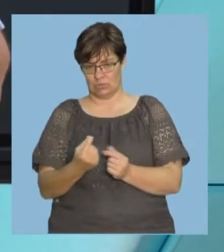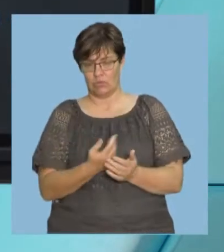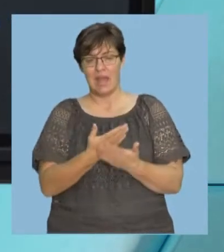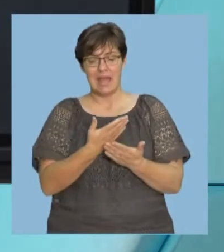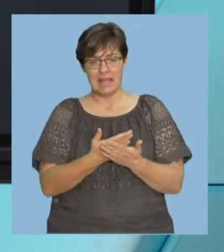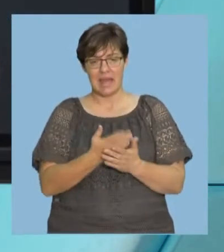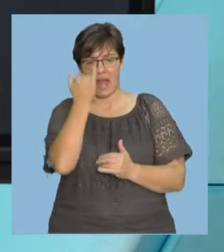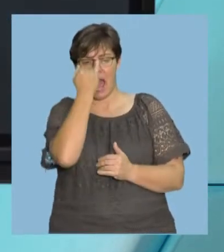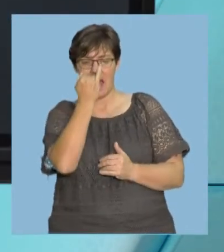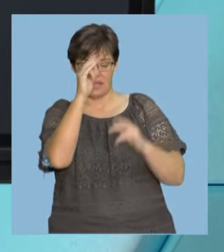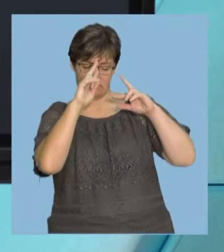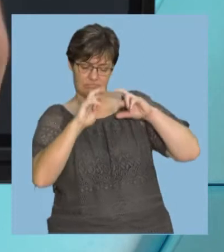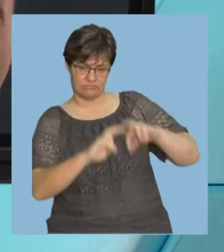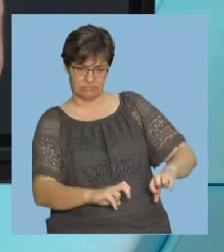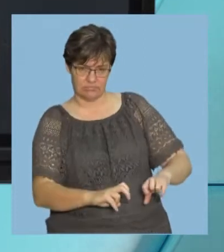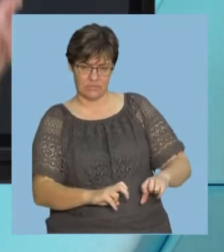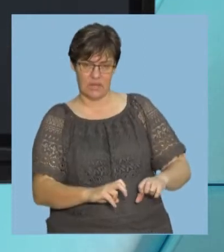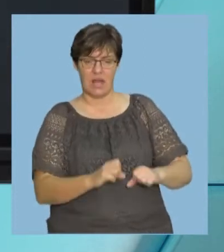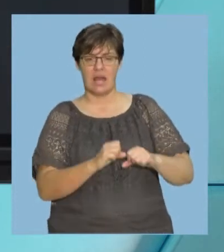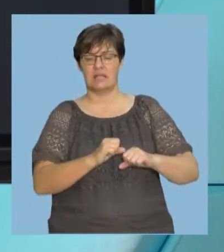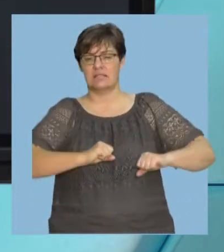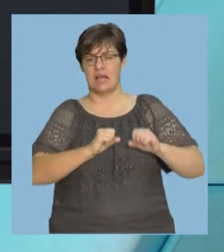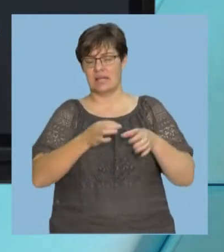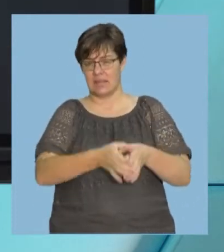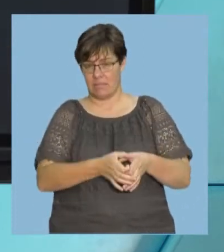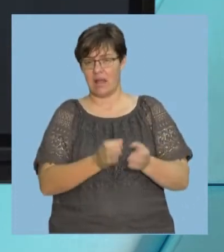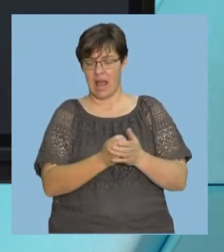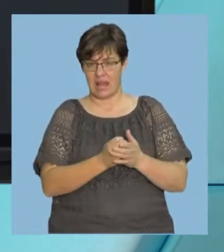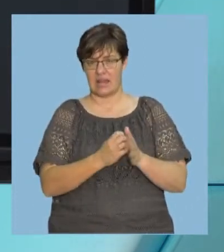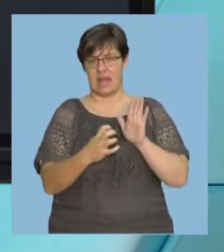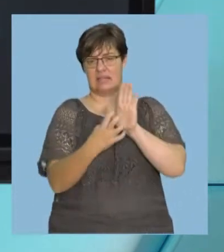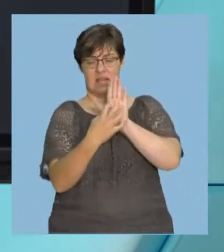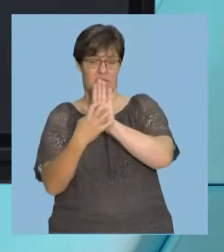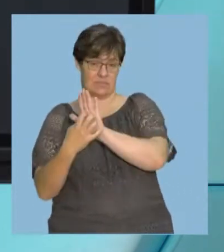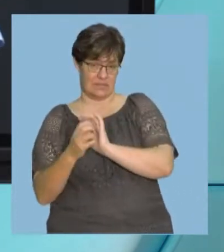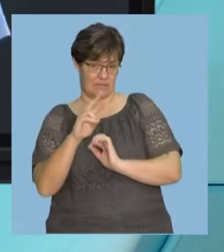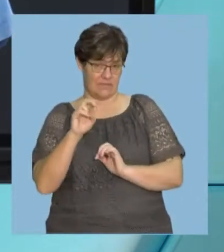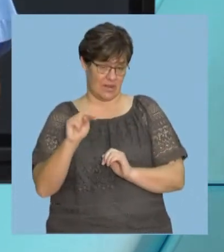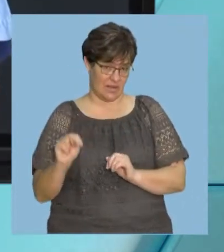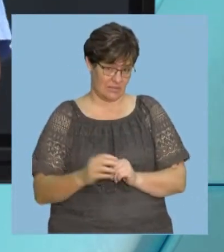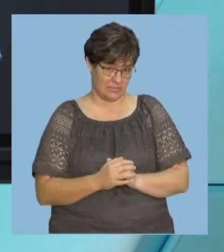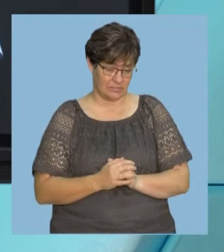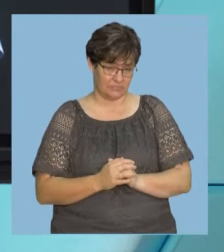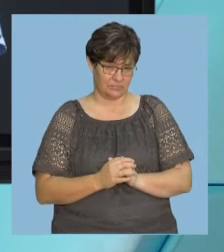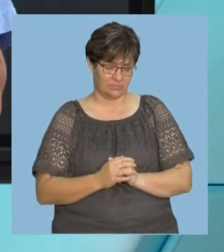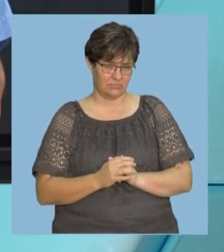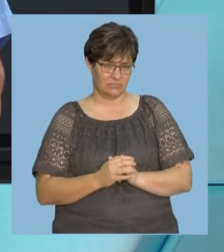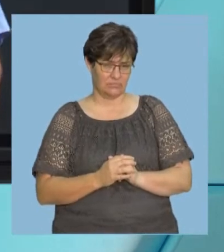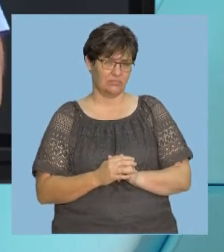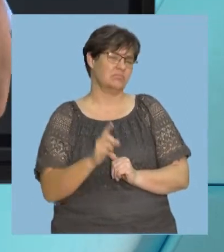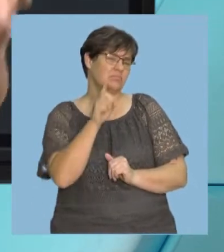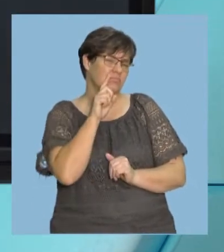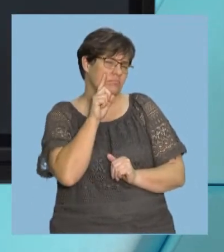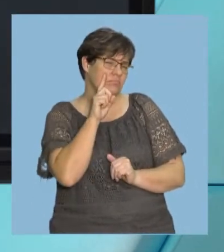to explore this idea of the sample space and Venn diagrams. And so I want to look at a